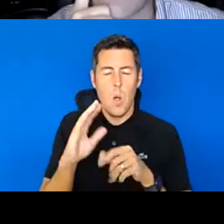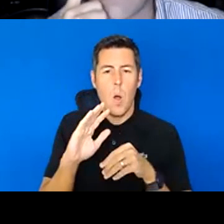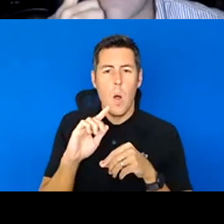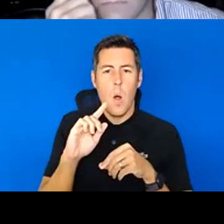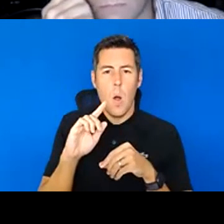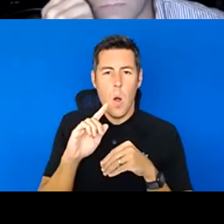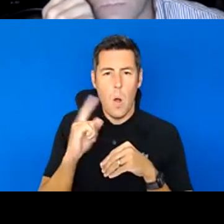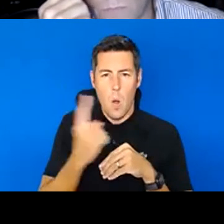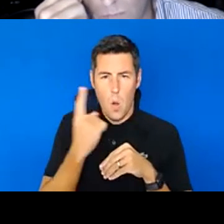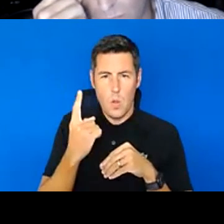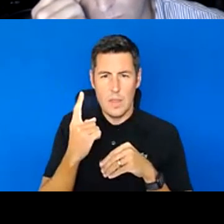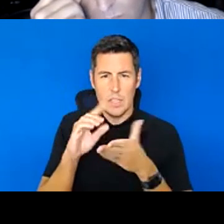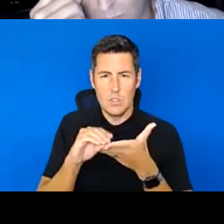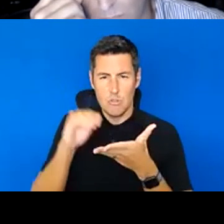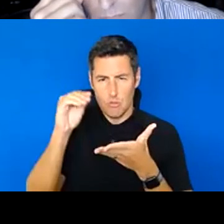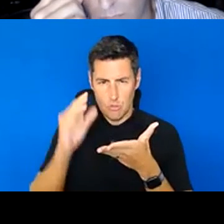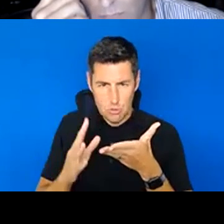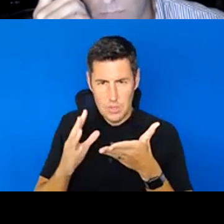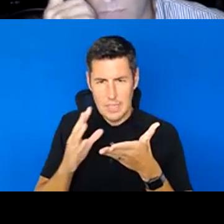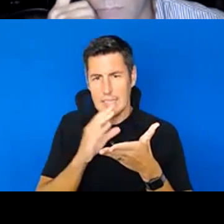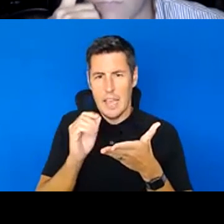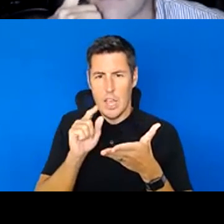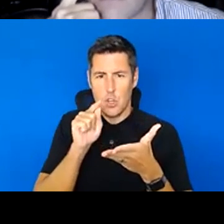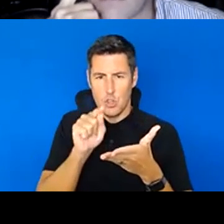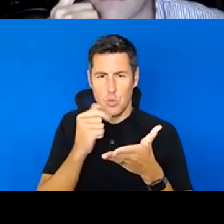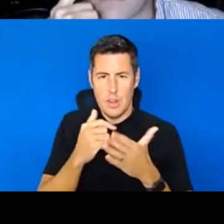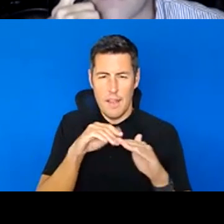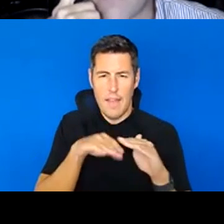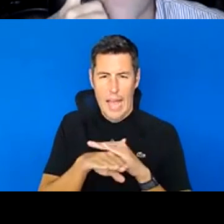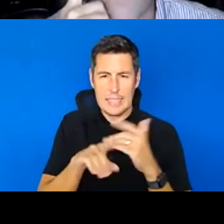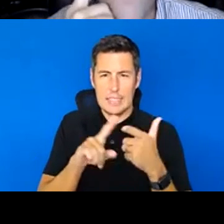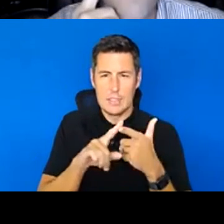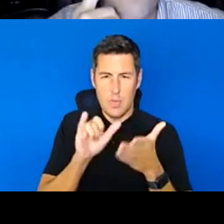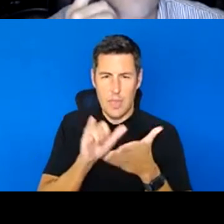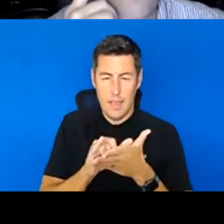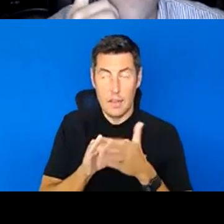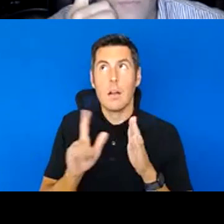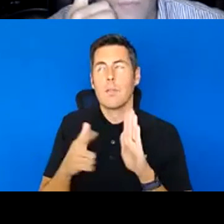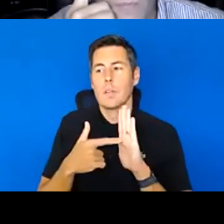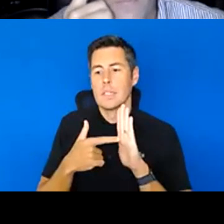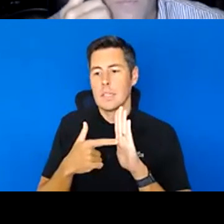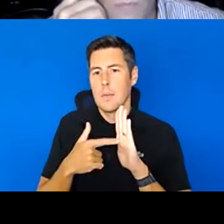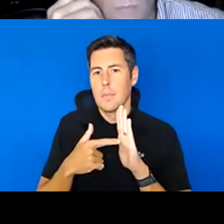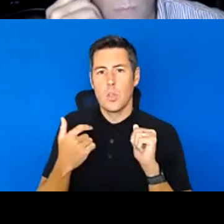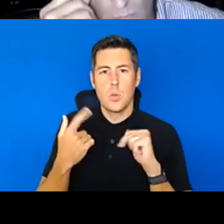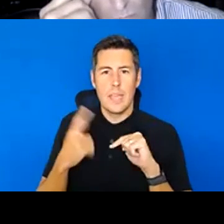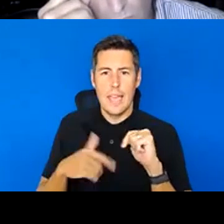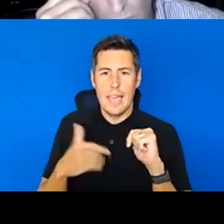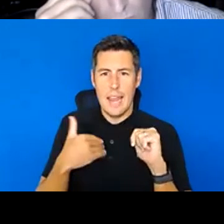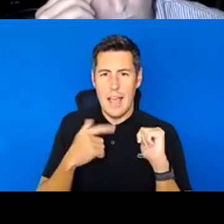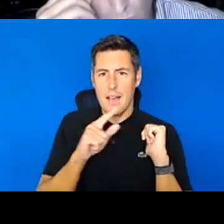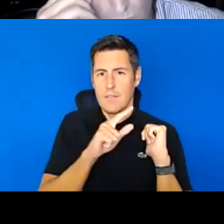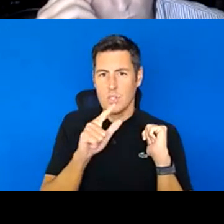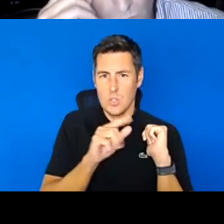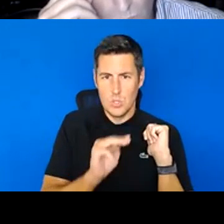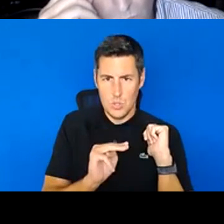you should have access to it. Otherwise, it's a FERPA violation. So for example, you can't have a Zoom session in your